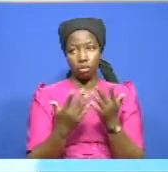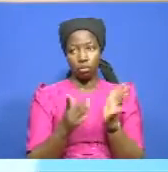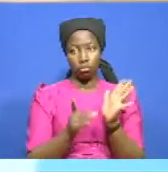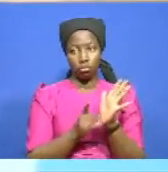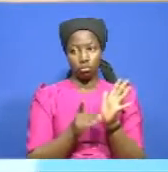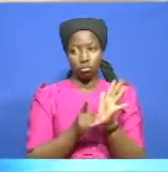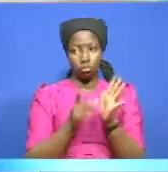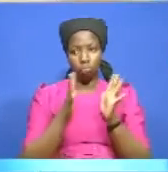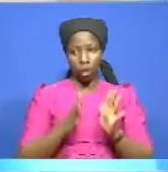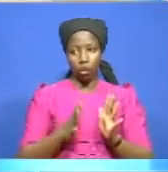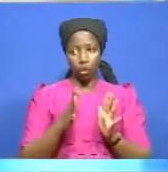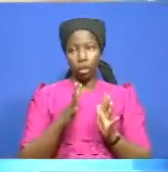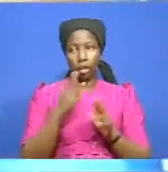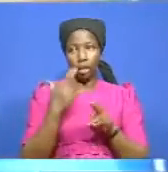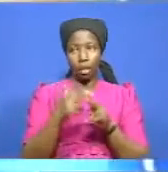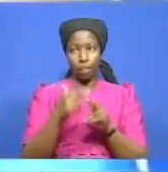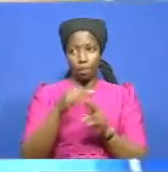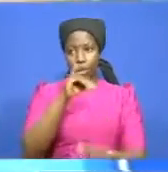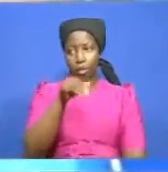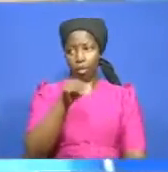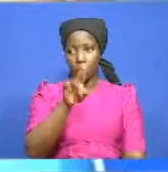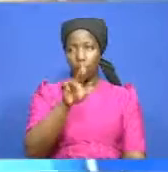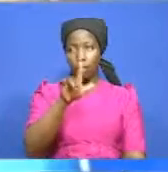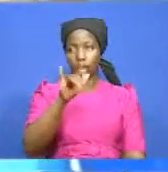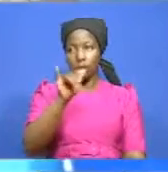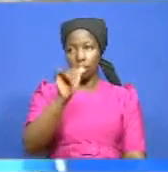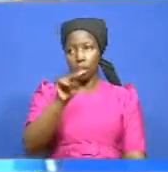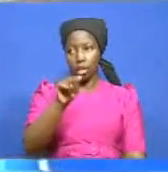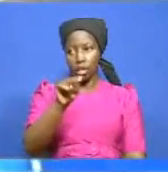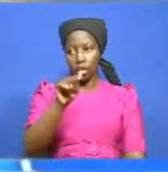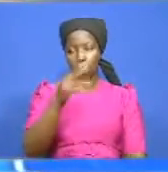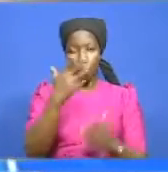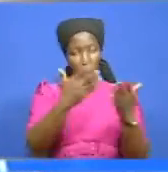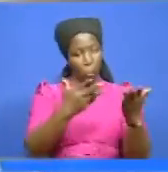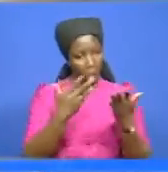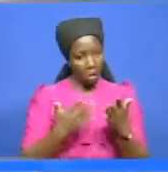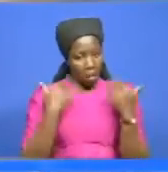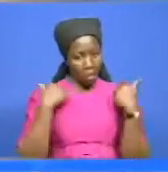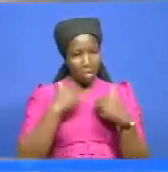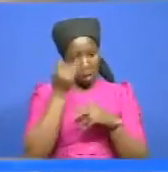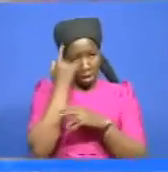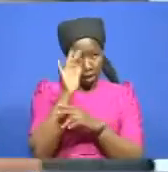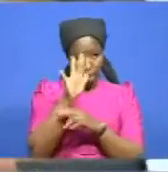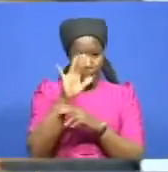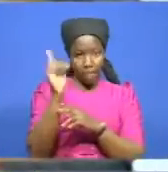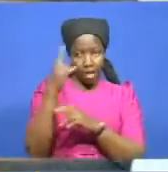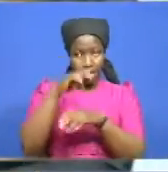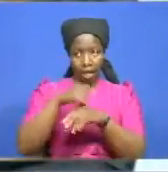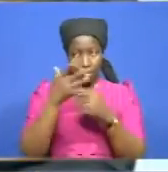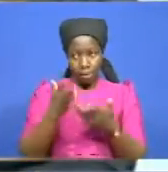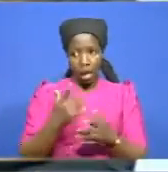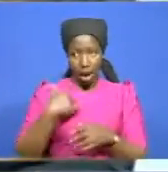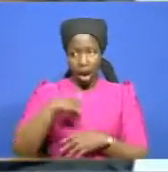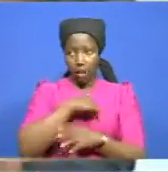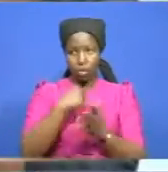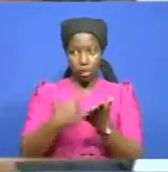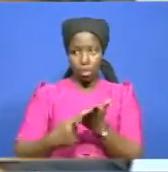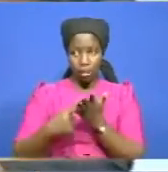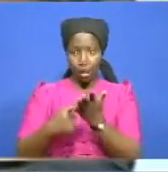candidate, Dr. Julian Rowa. Well, welcome, sir. I understand it's your first time here. We shall be discussing